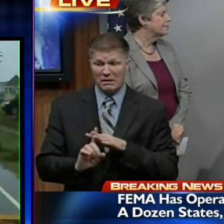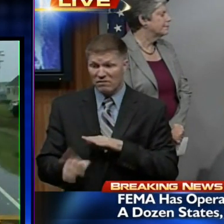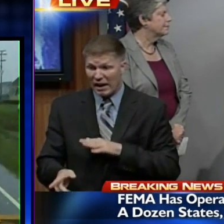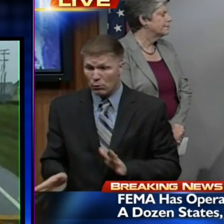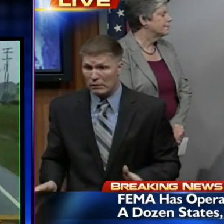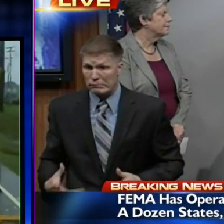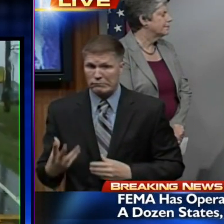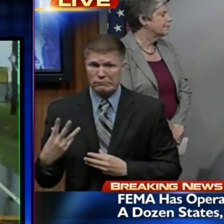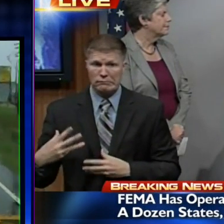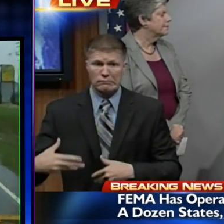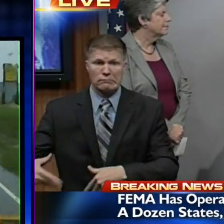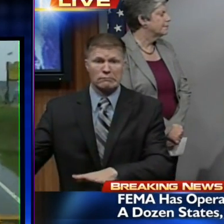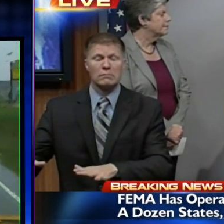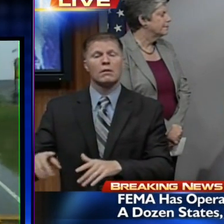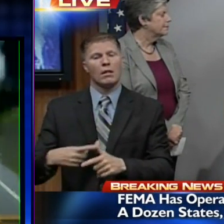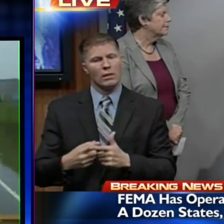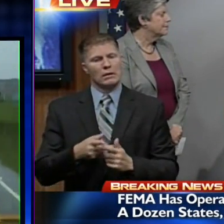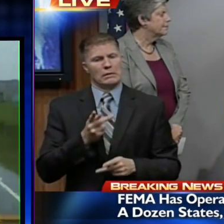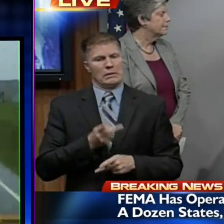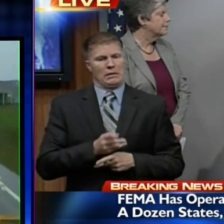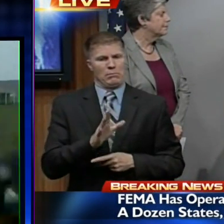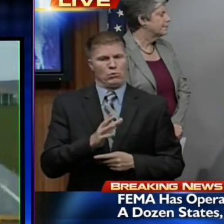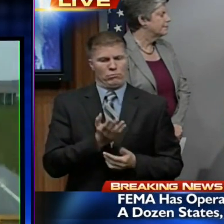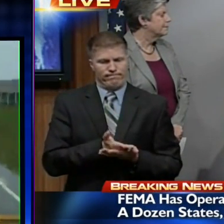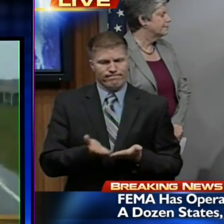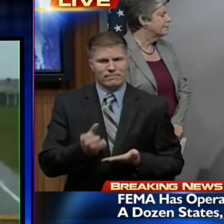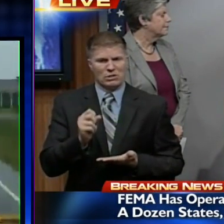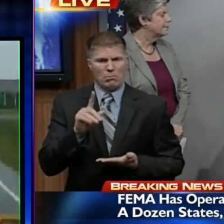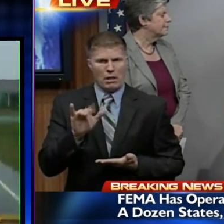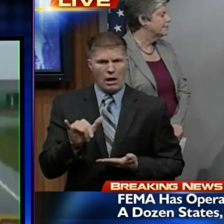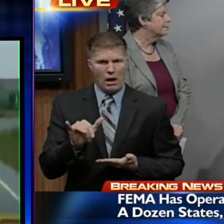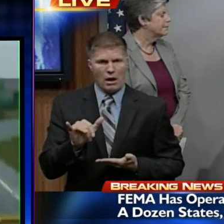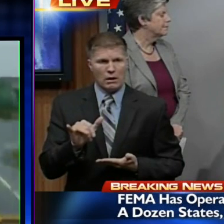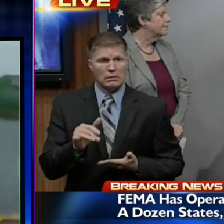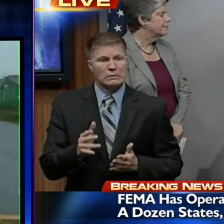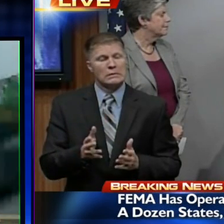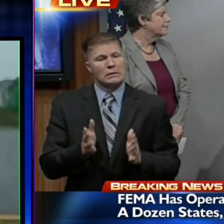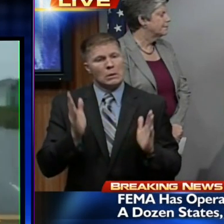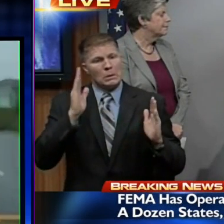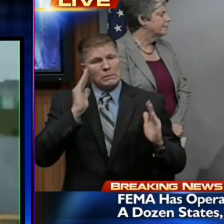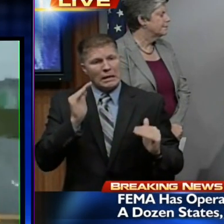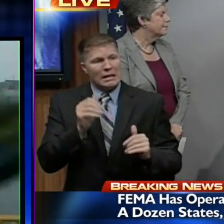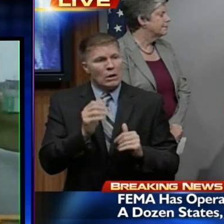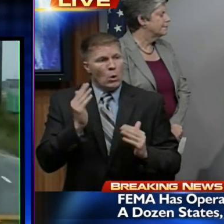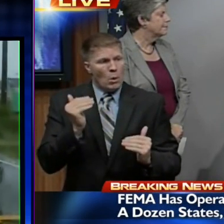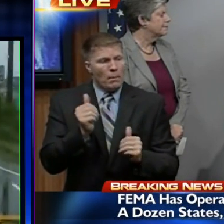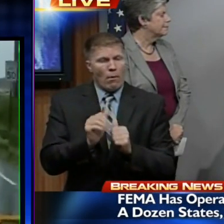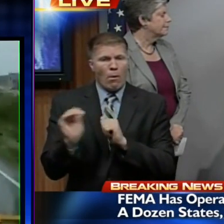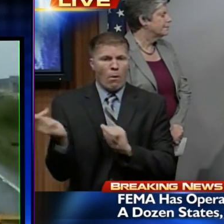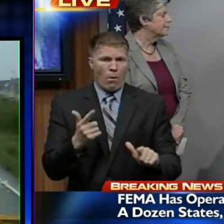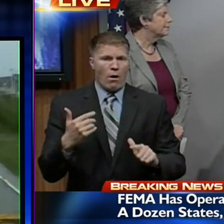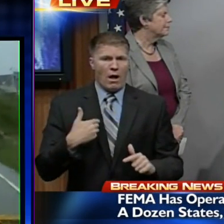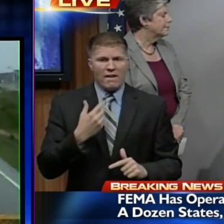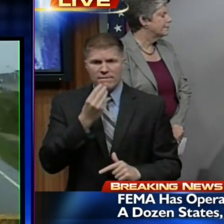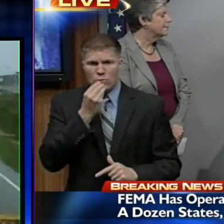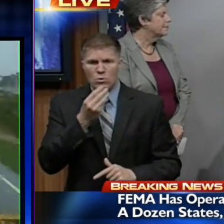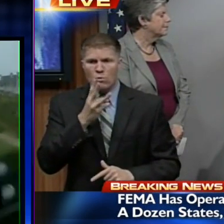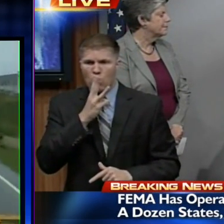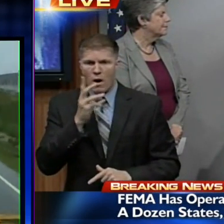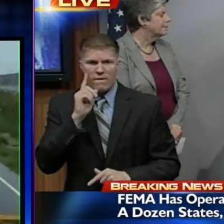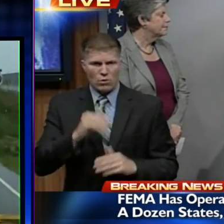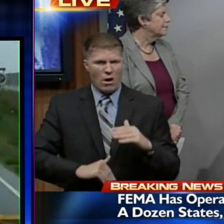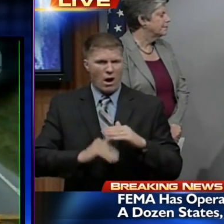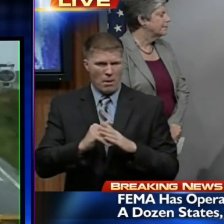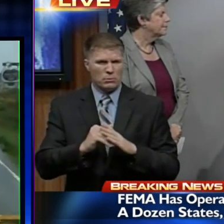you have supplies on hand. We ask that everybody have an emergency kit that has food and water for up to 72